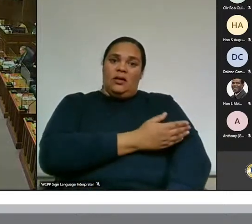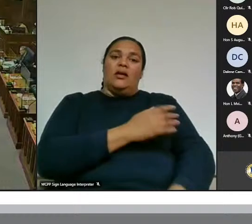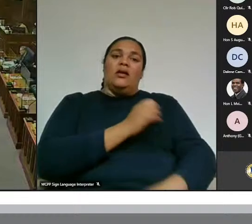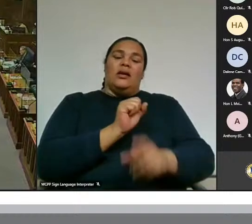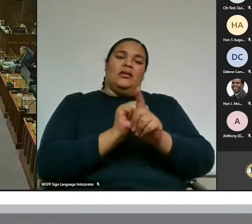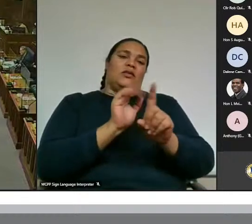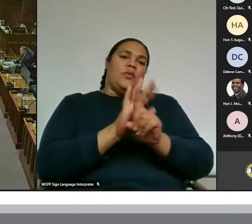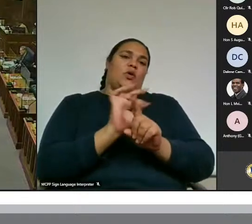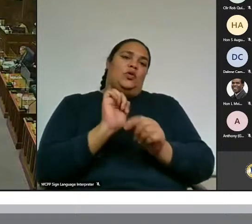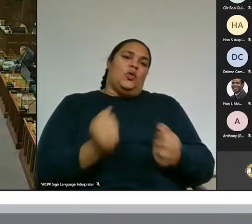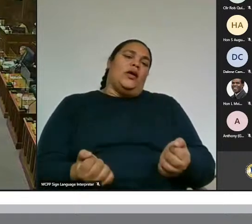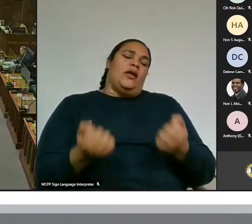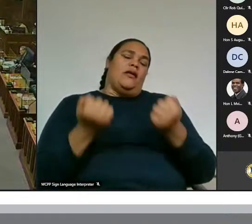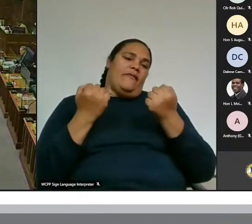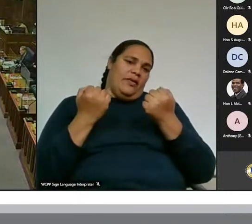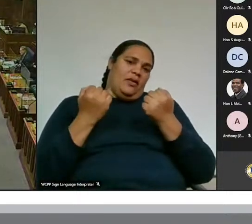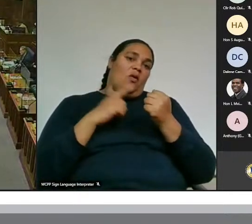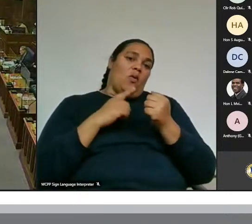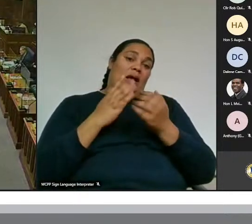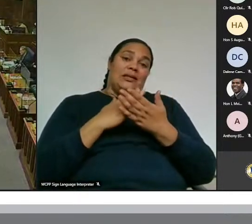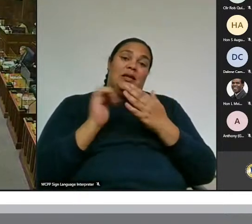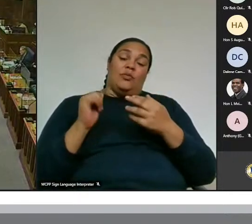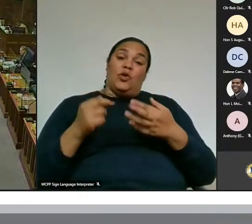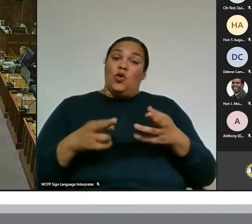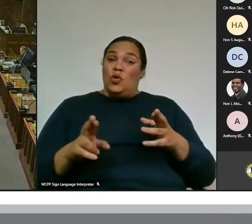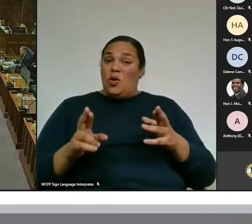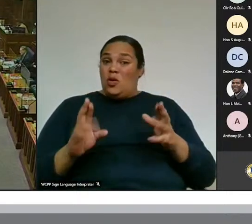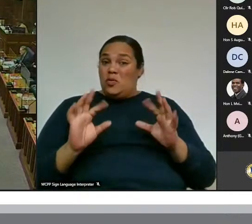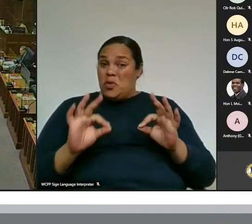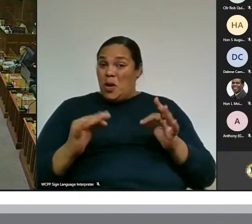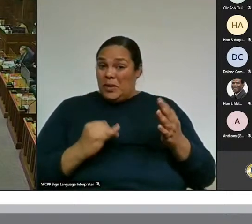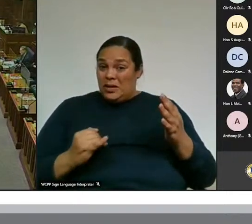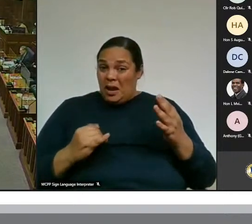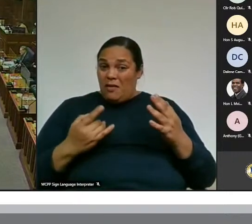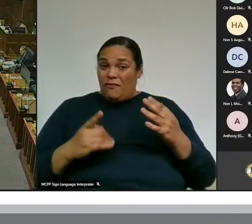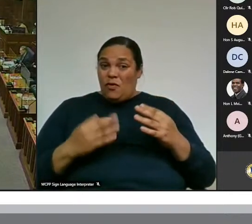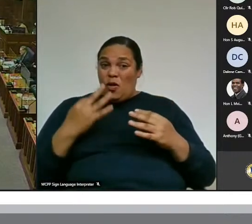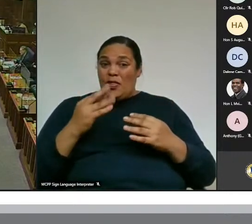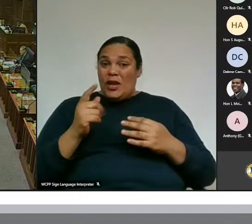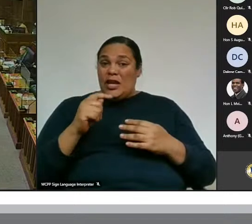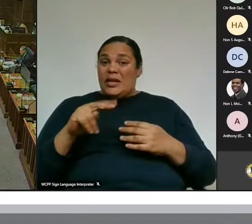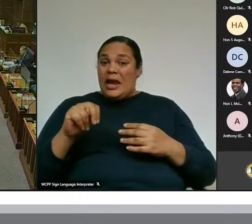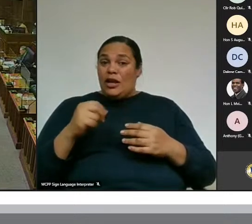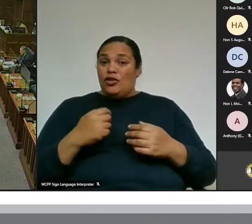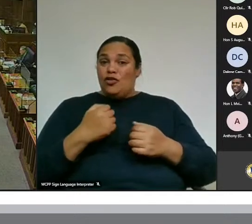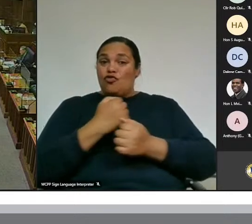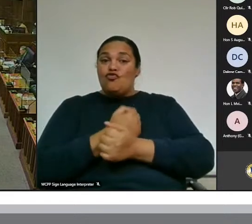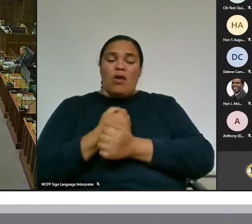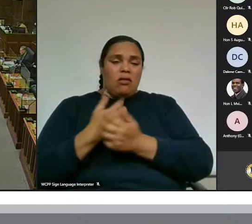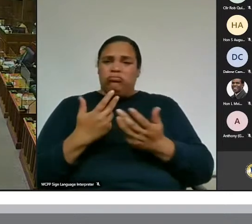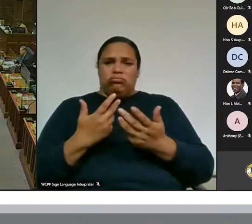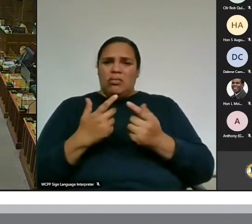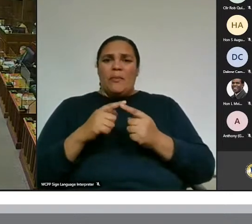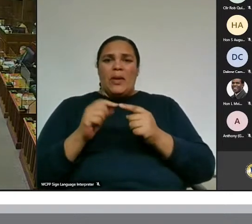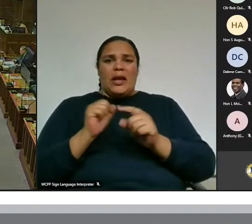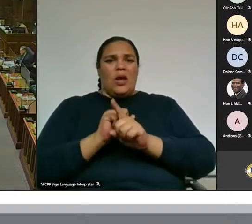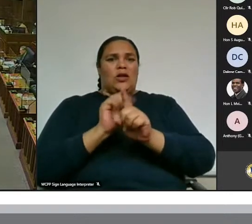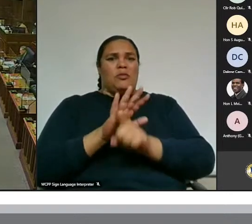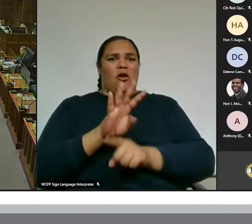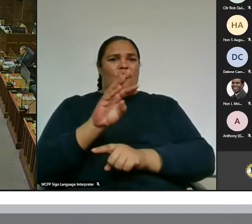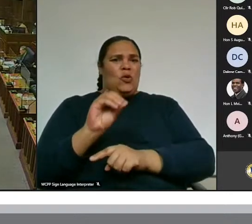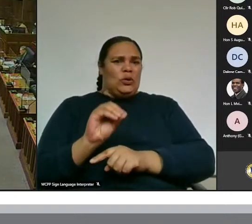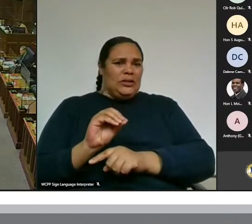exposed to this heavy duty. Because some of these roads are not even properly designed for 3-ton trucks, but now they are exposed to